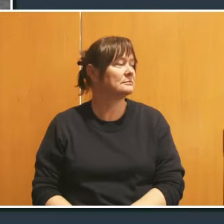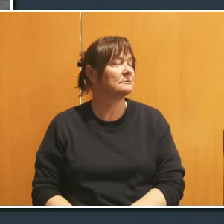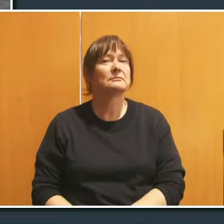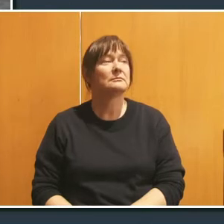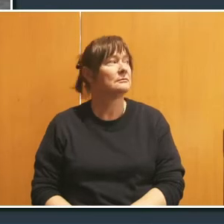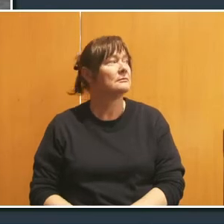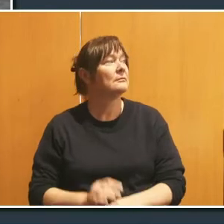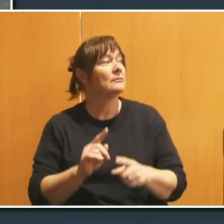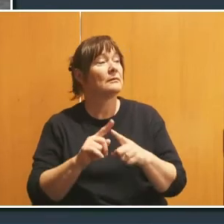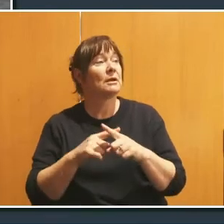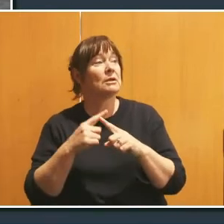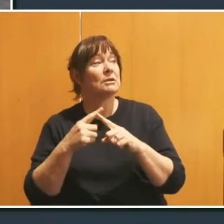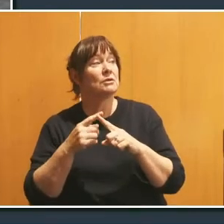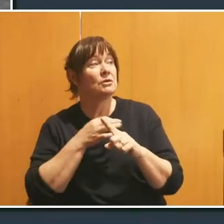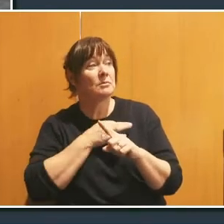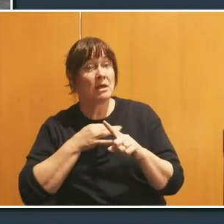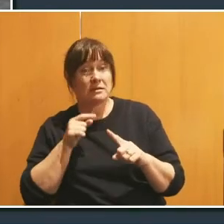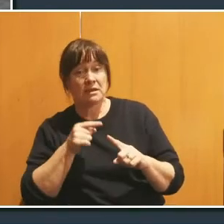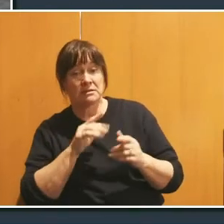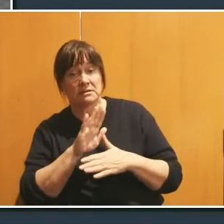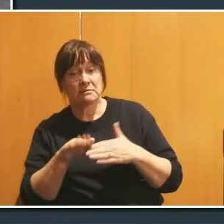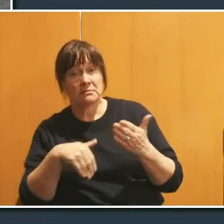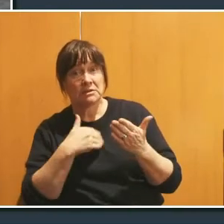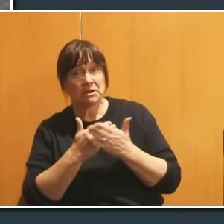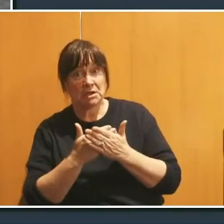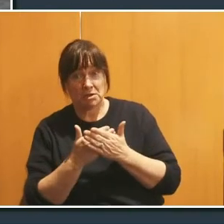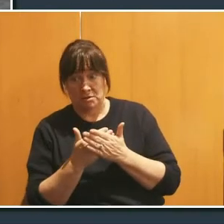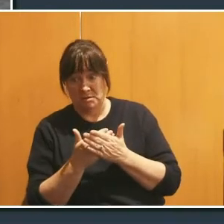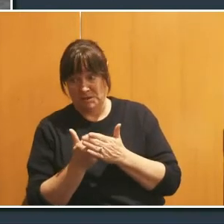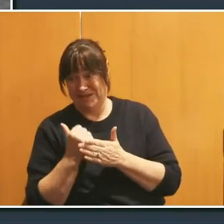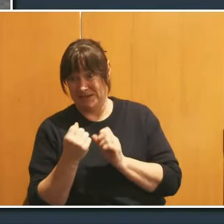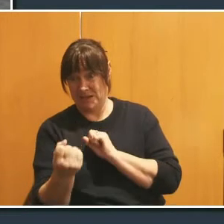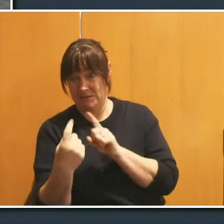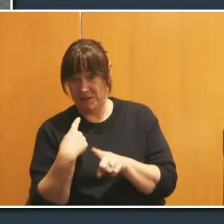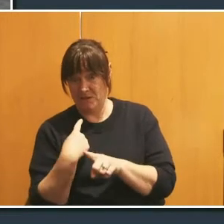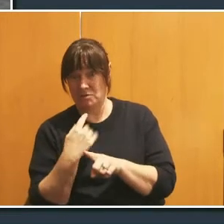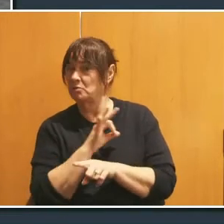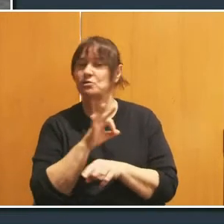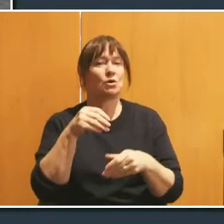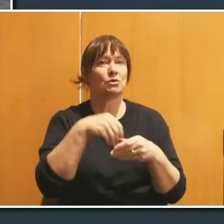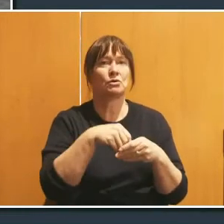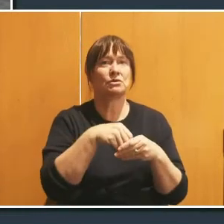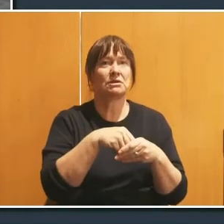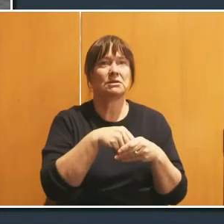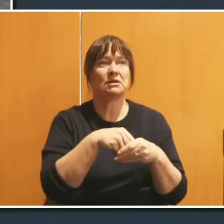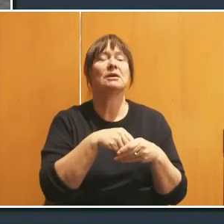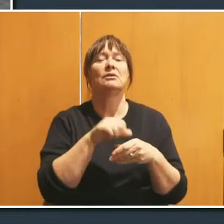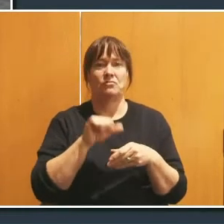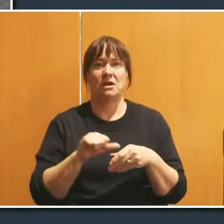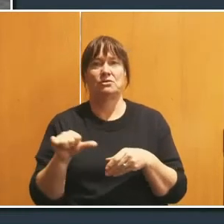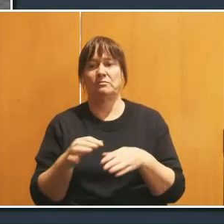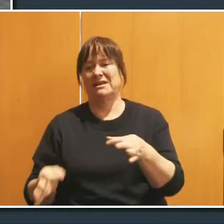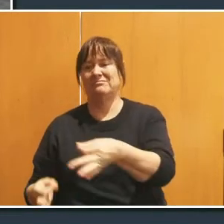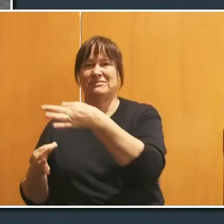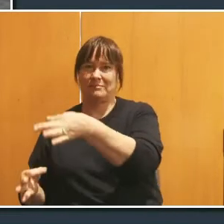Excuse me, Madam Mayor, is this the submission we had emailed to us Yes, today? and So it's not in our... No, and there should be cool. a separate. Thank